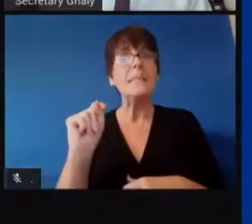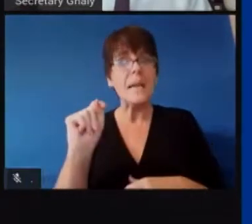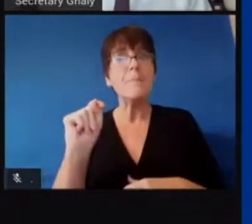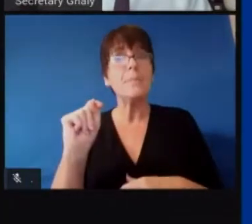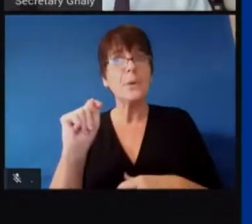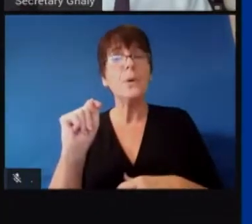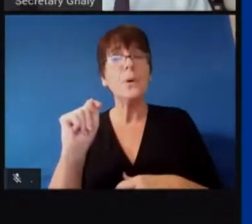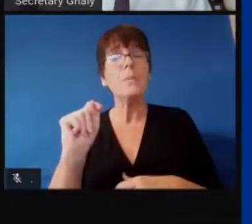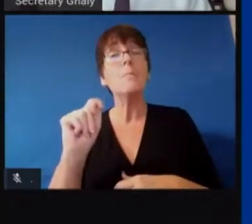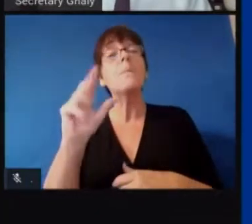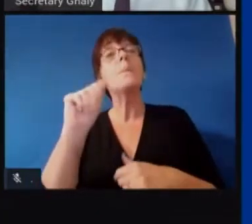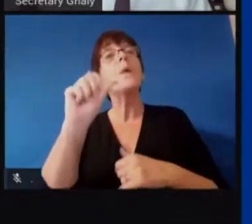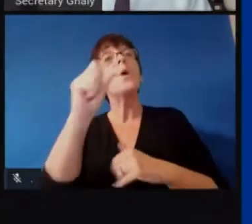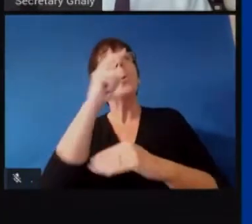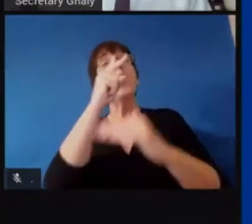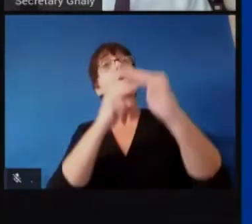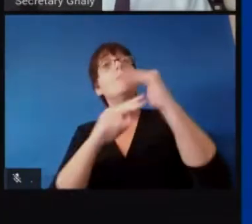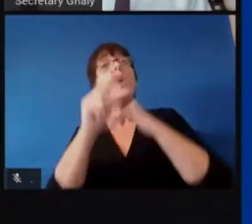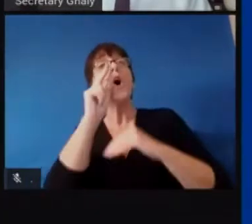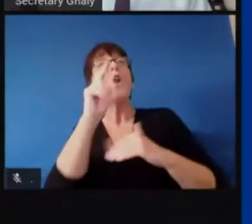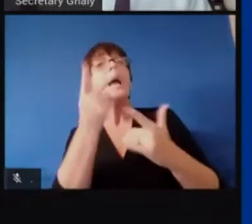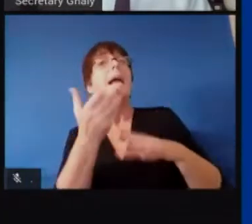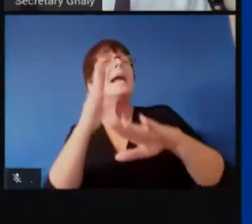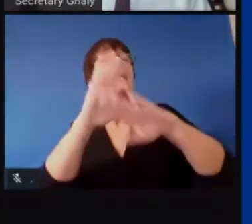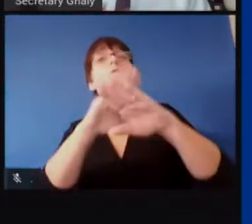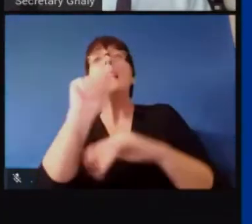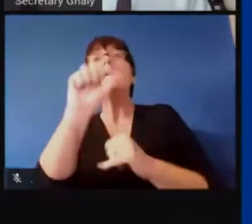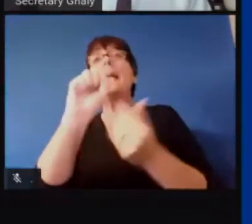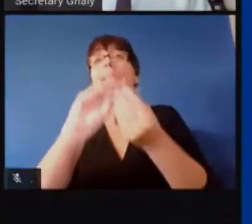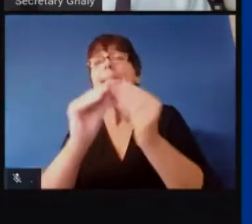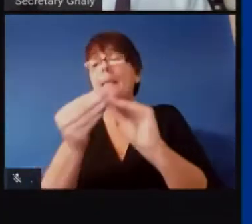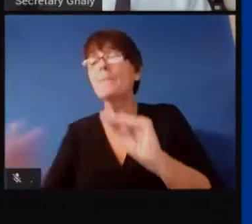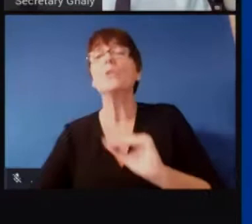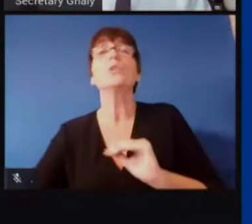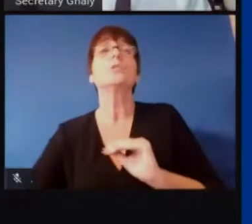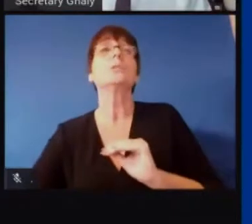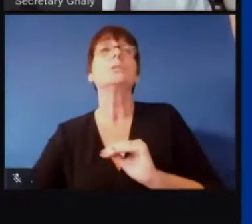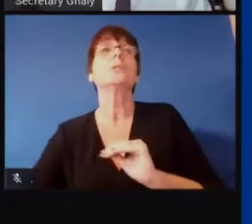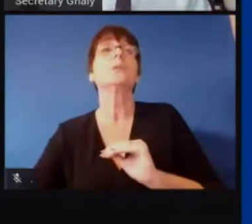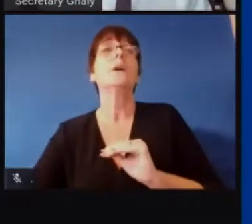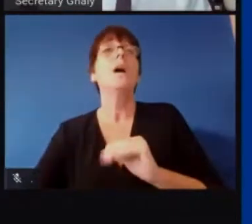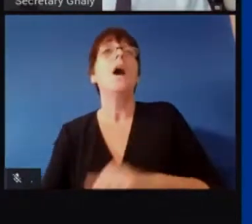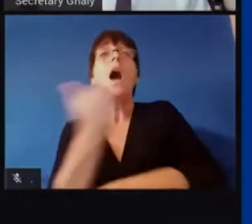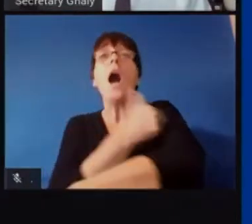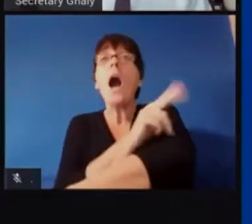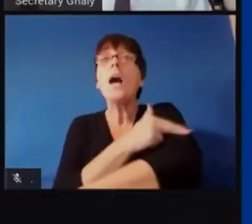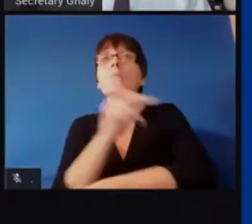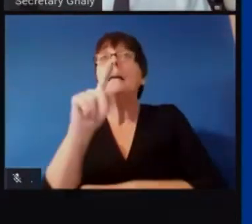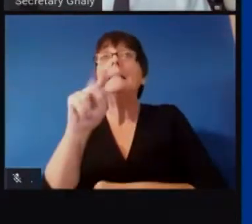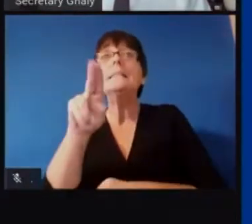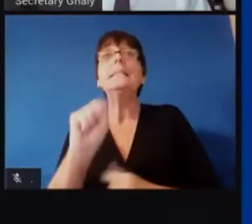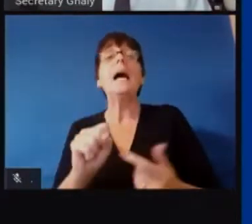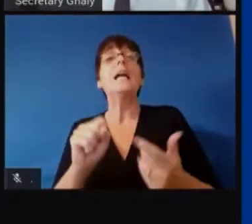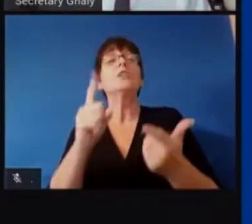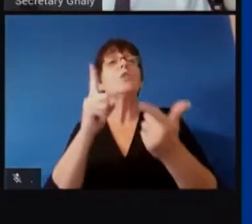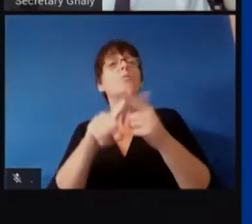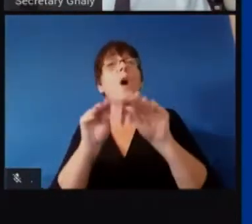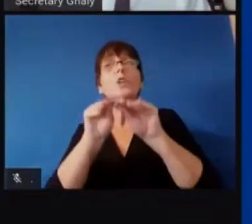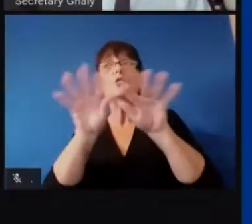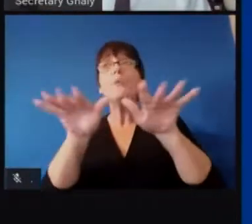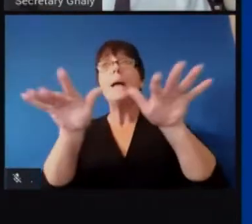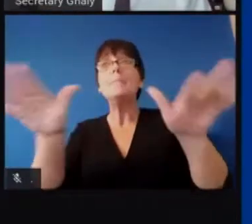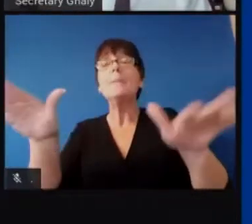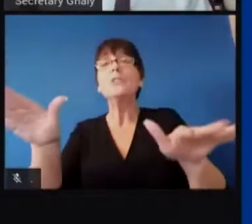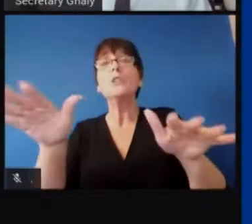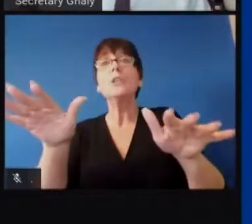was projections looking at increased case numbers, our hospital status, what transmission patterns look like